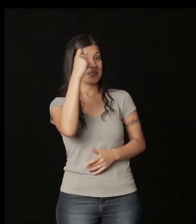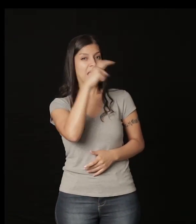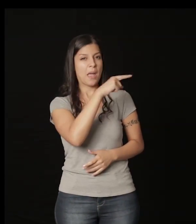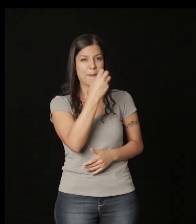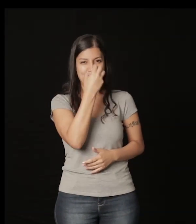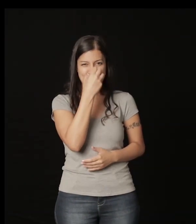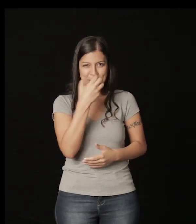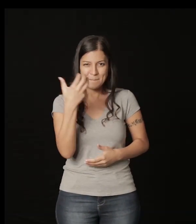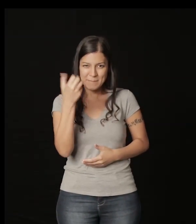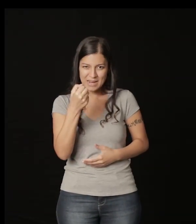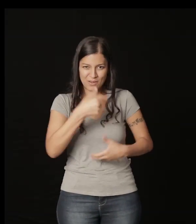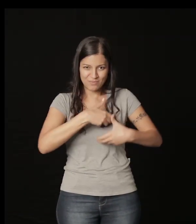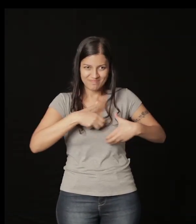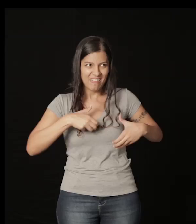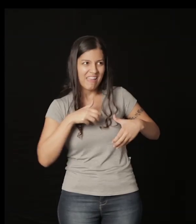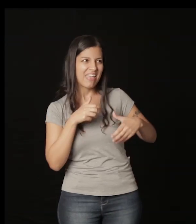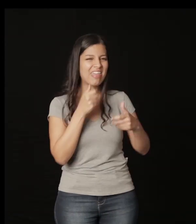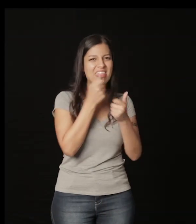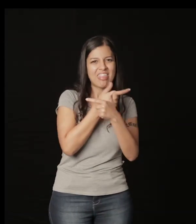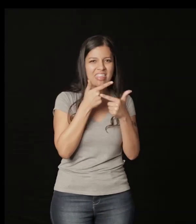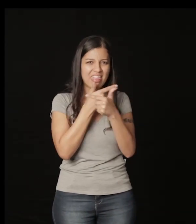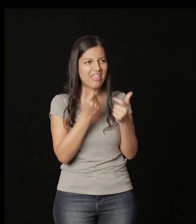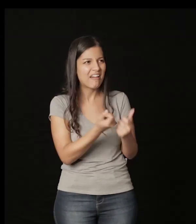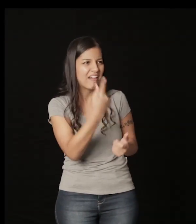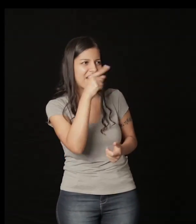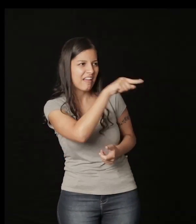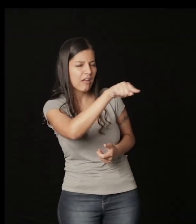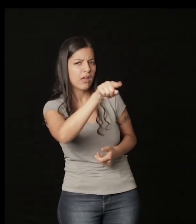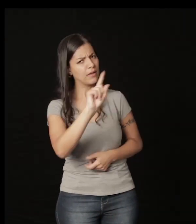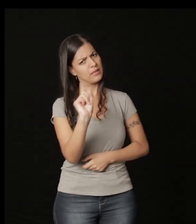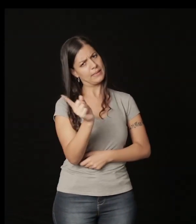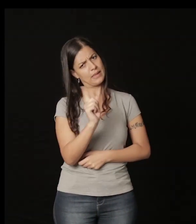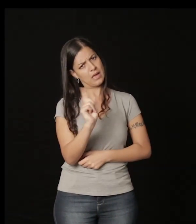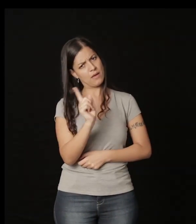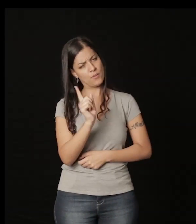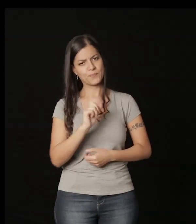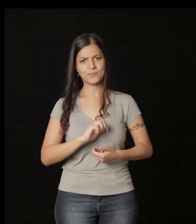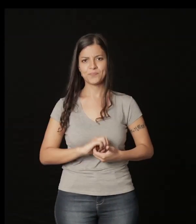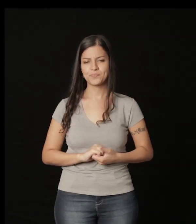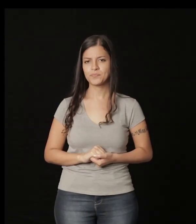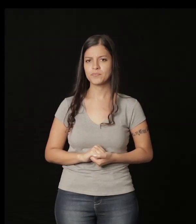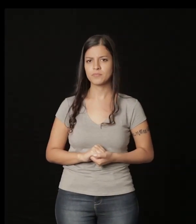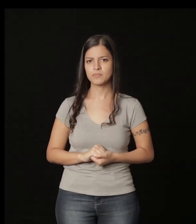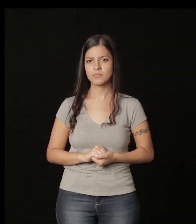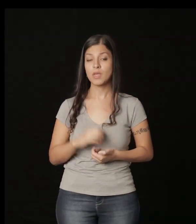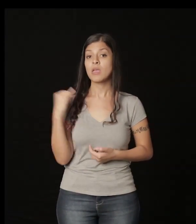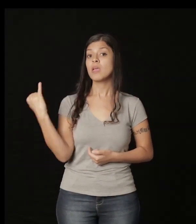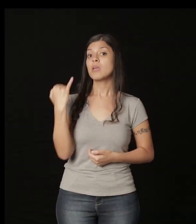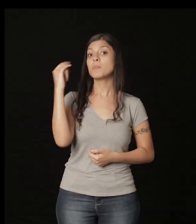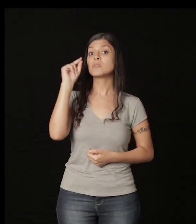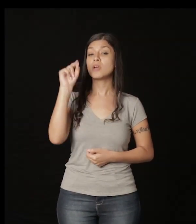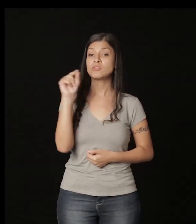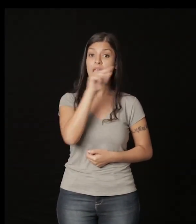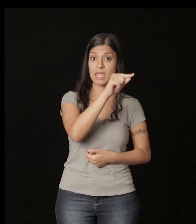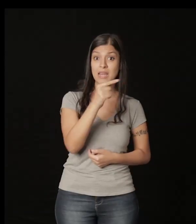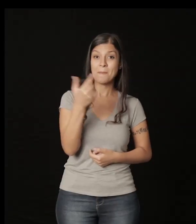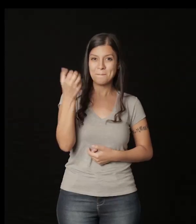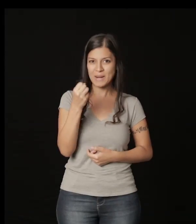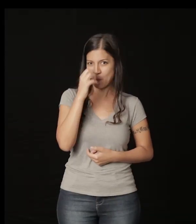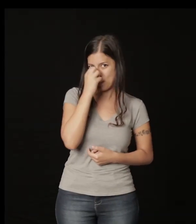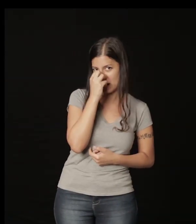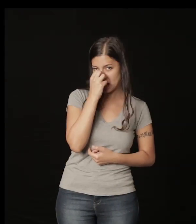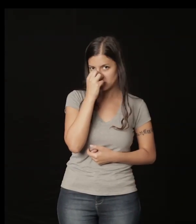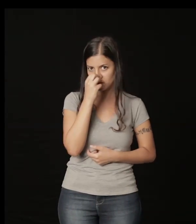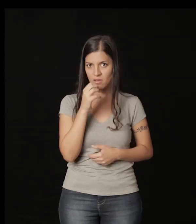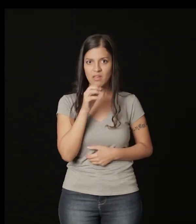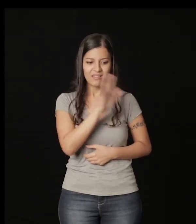with the idea of mocking them, actually. And I think what's very important to us is that the bouffant isn't mocking the children,